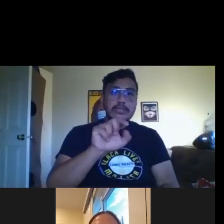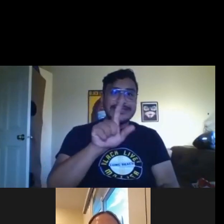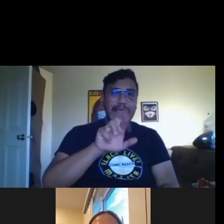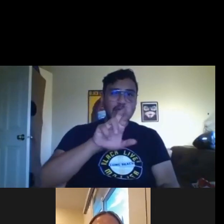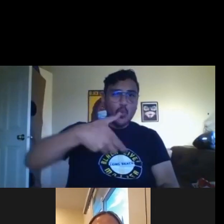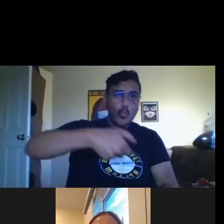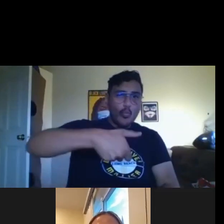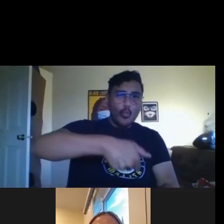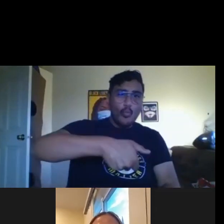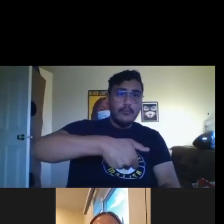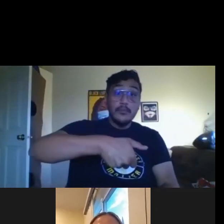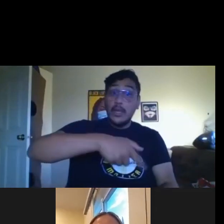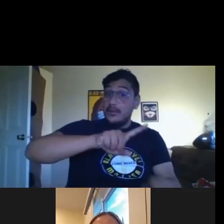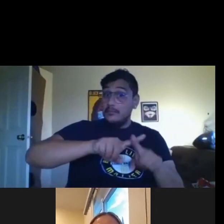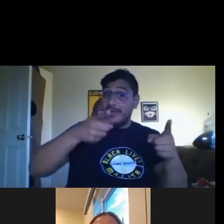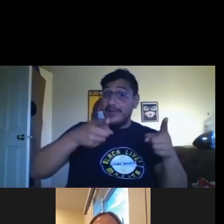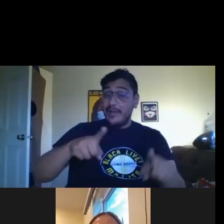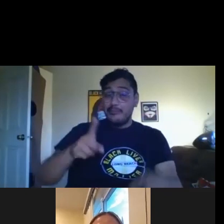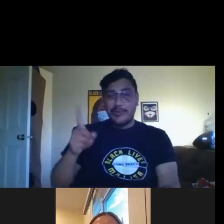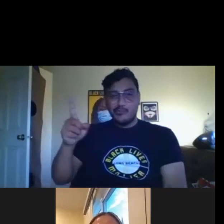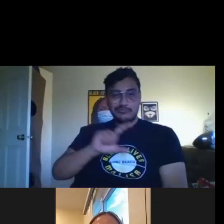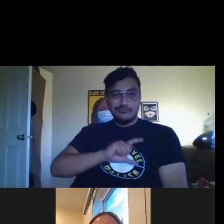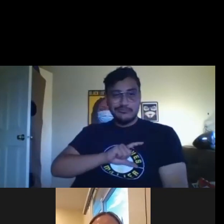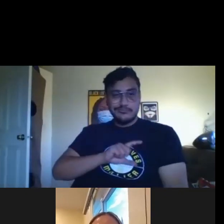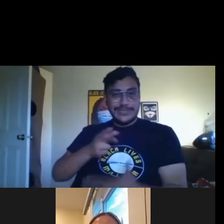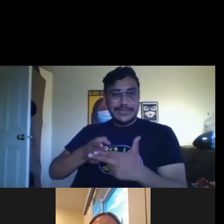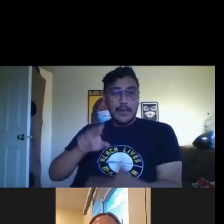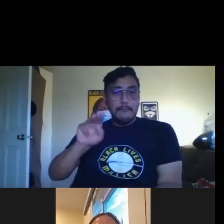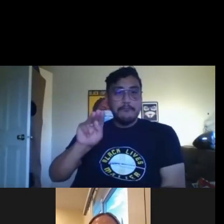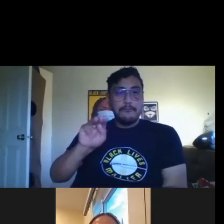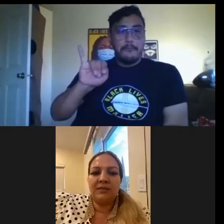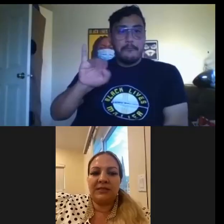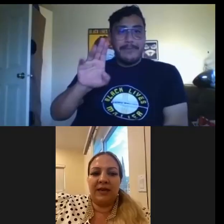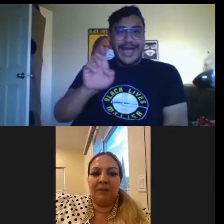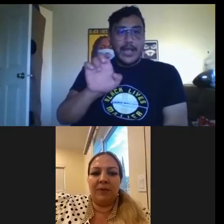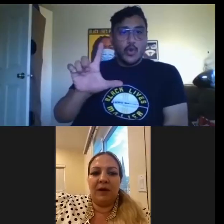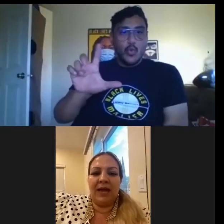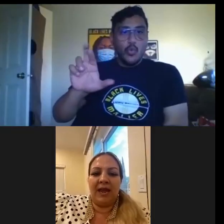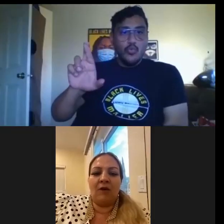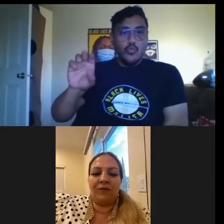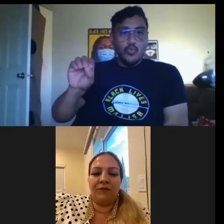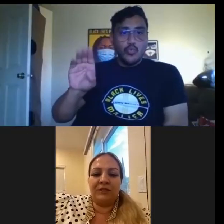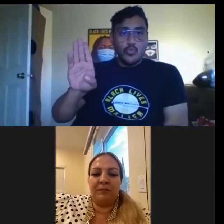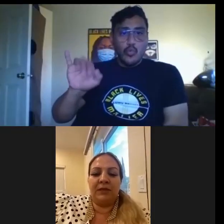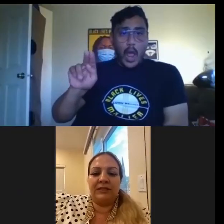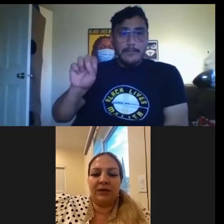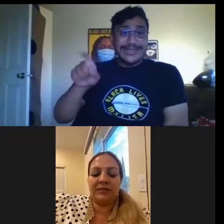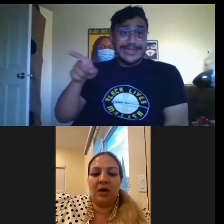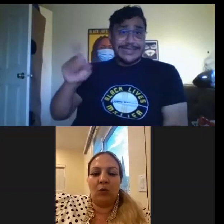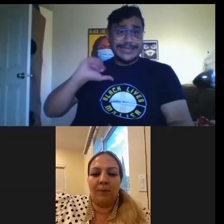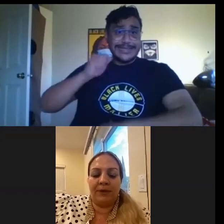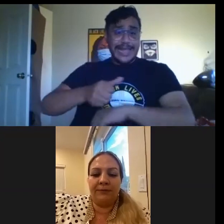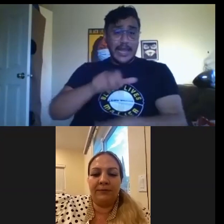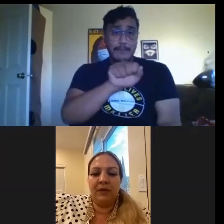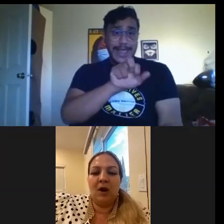one particular officer by the name of Michael Robbins set up an AR-15 military